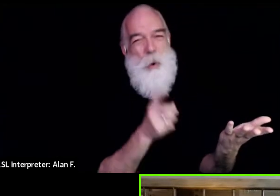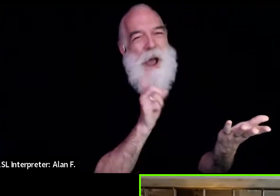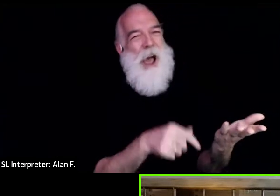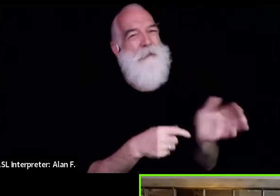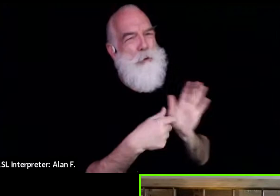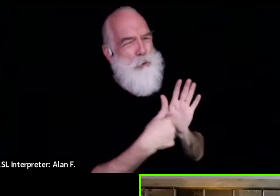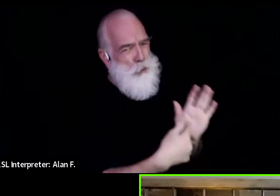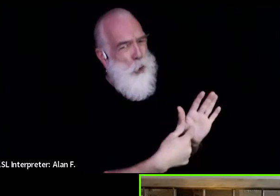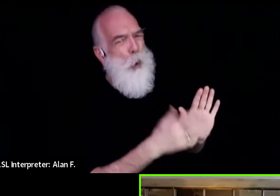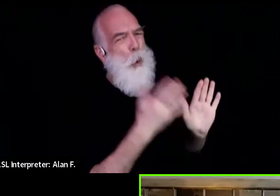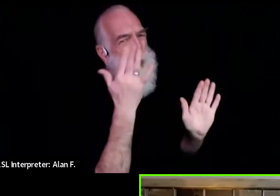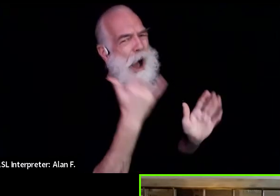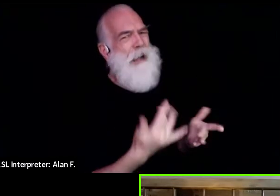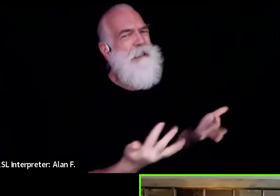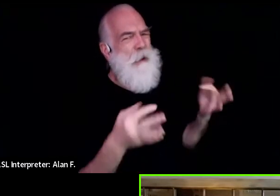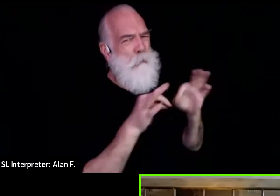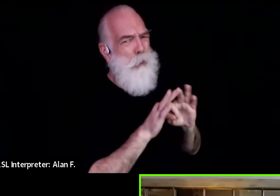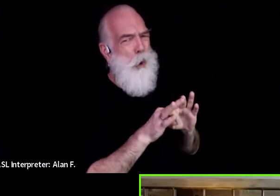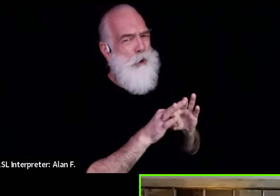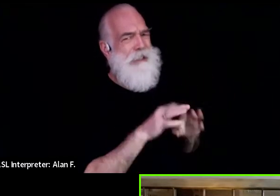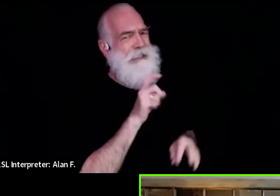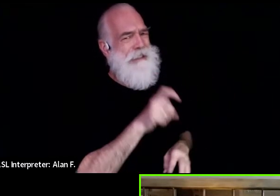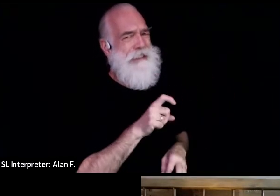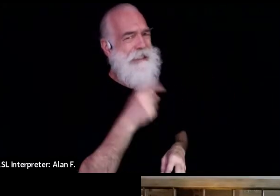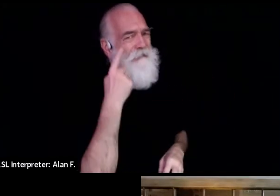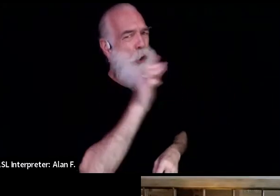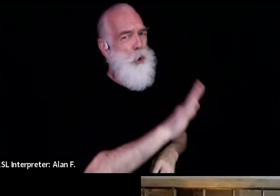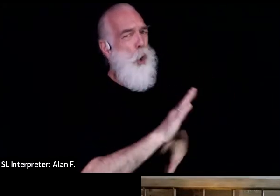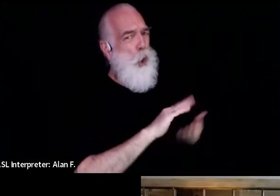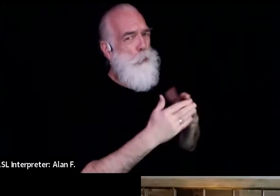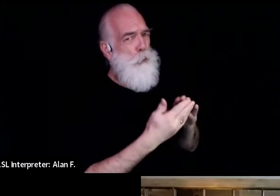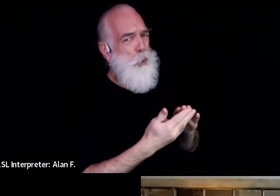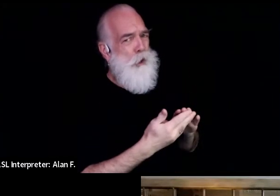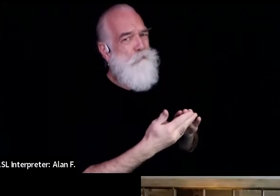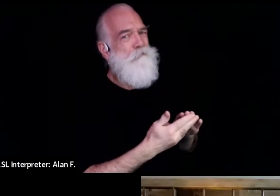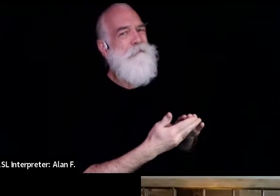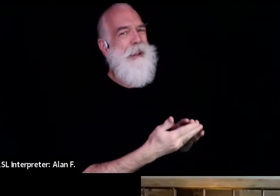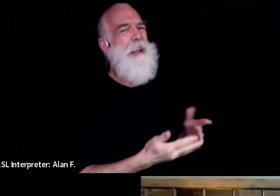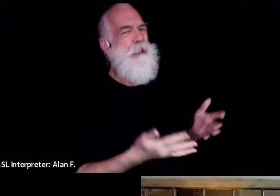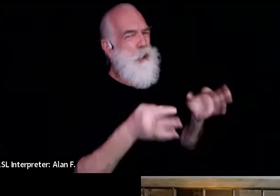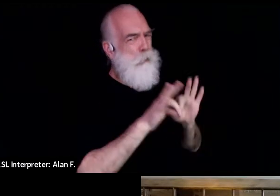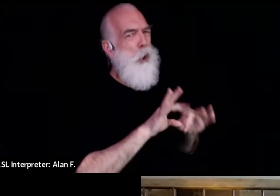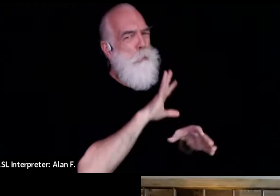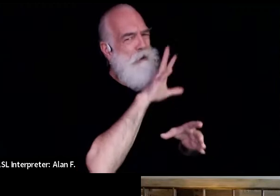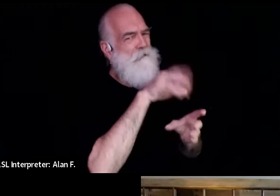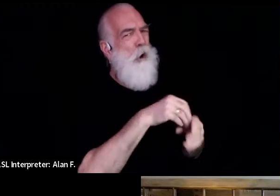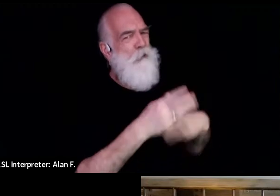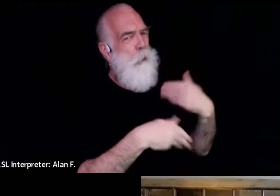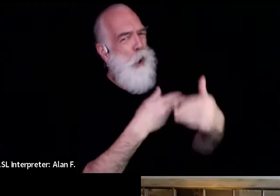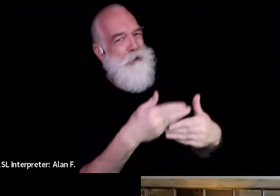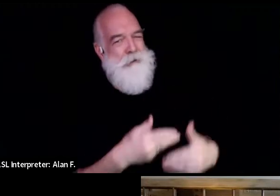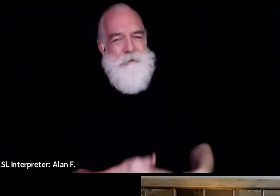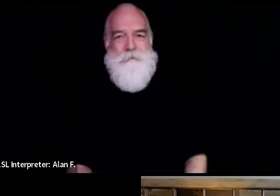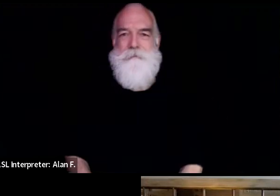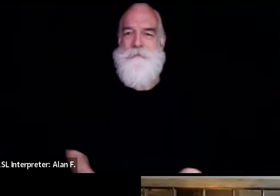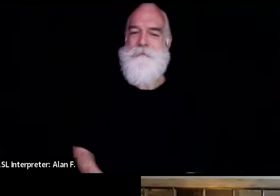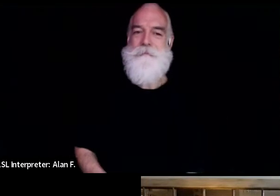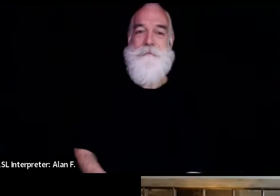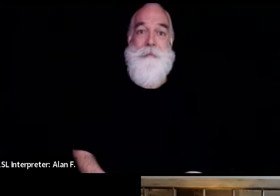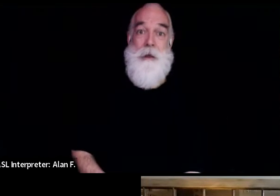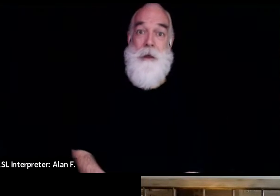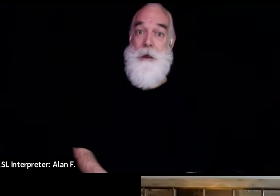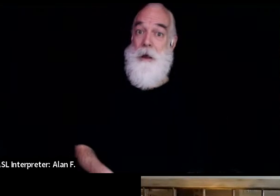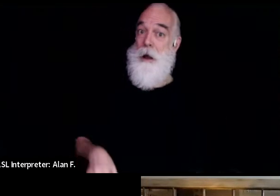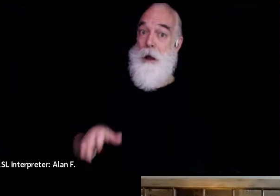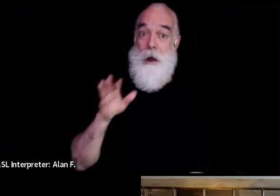them to be a part of the process. Well, Mayor Bottoms, I would be happy to go on till dinner, and I think our audience would be